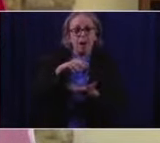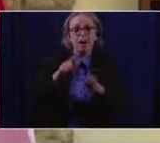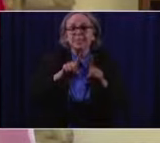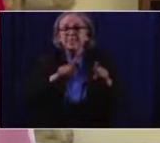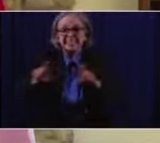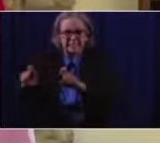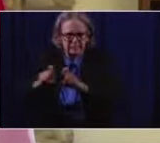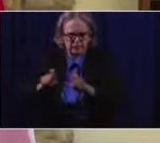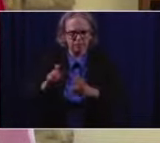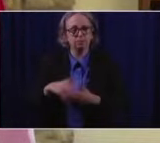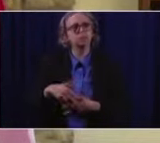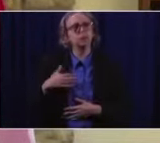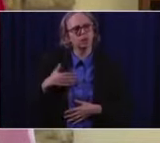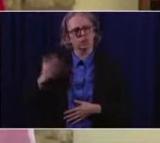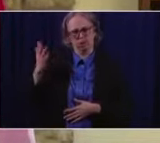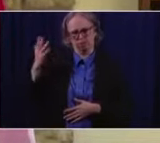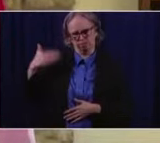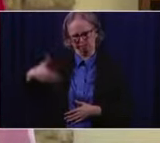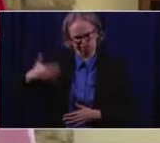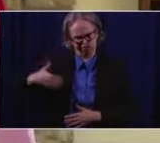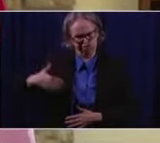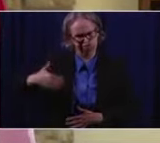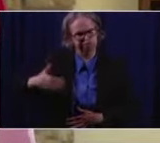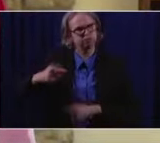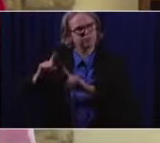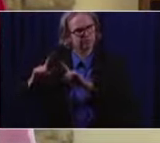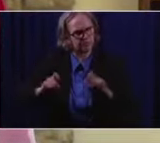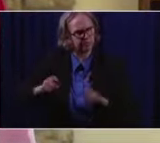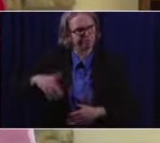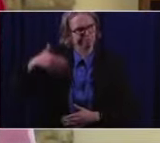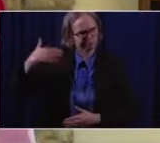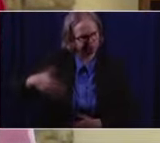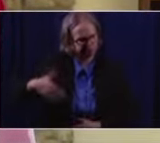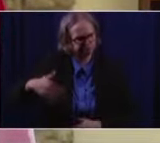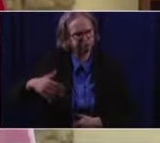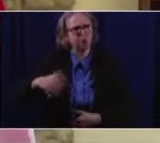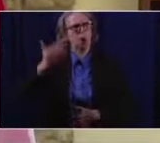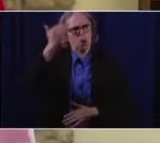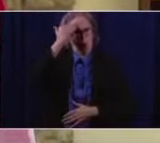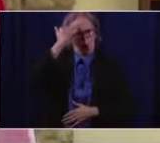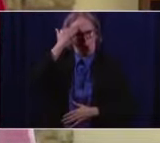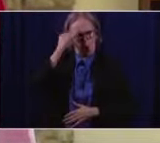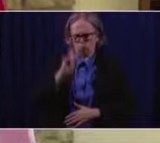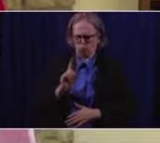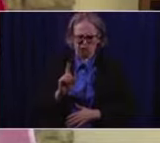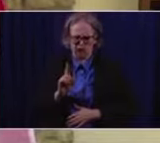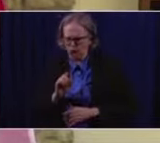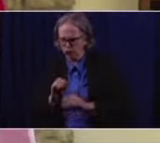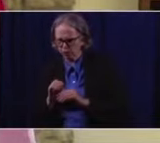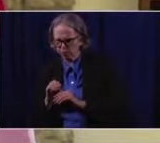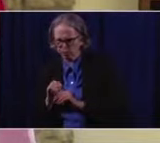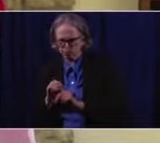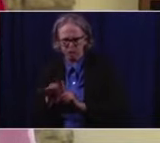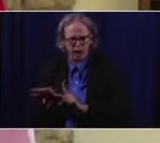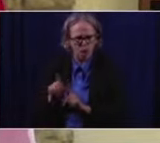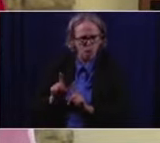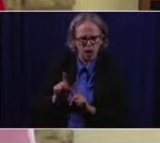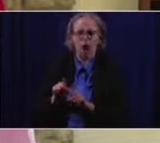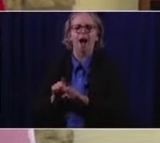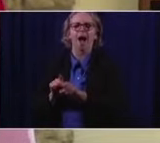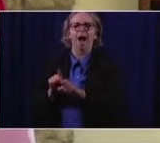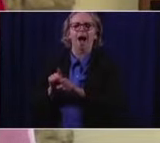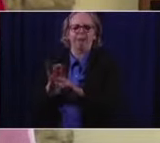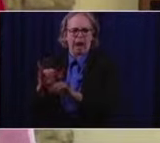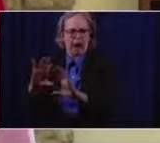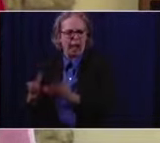you can certainly get a pretty good indication of what is going on. And so we have not, in